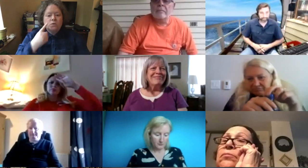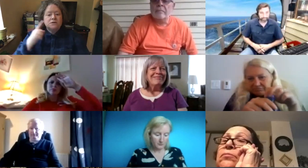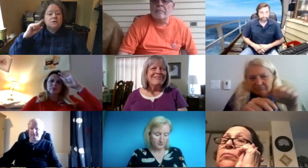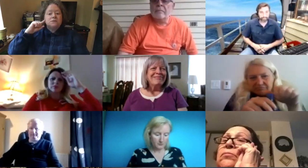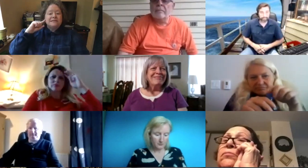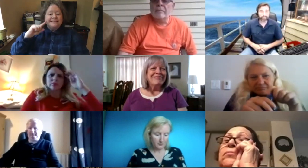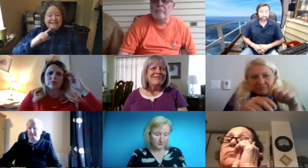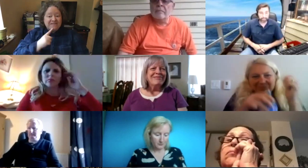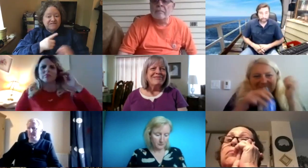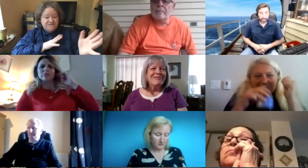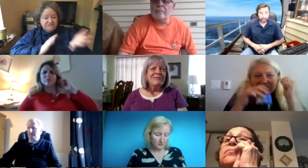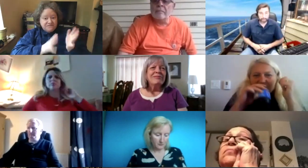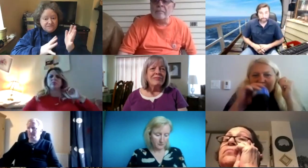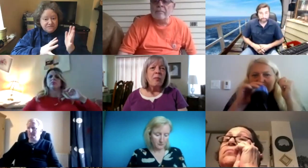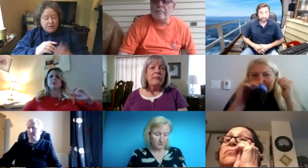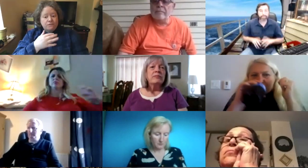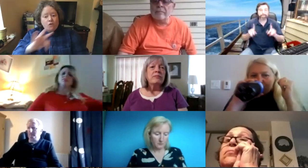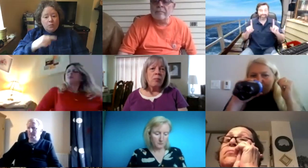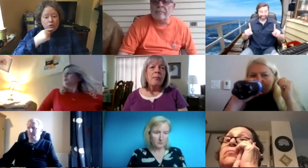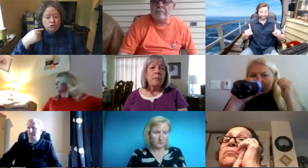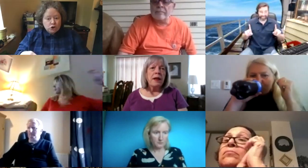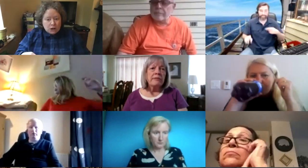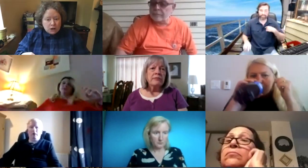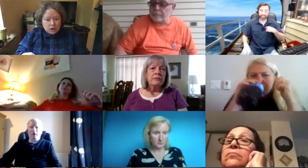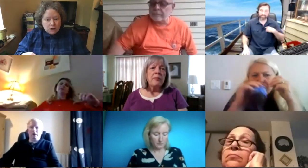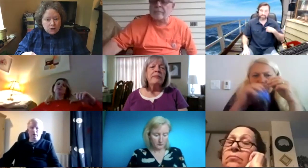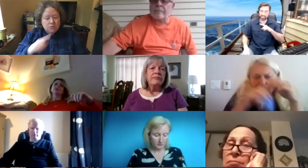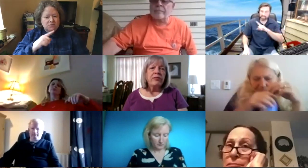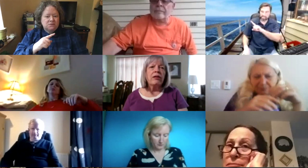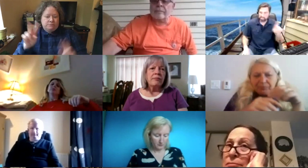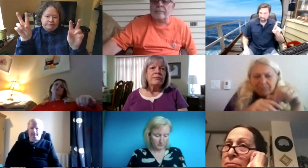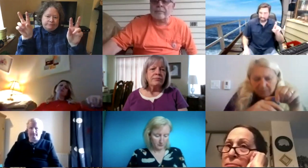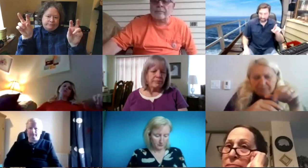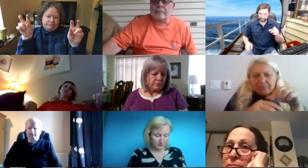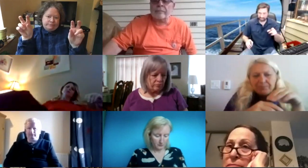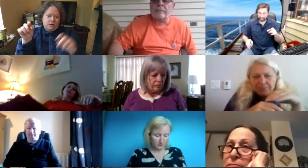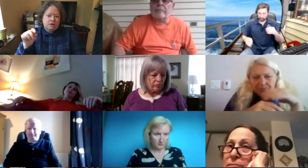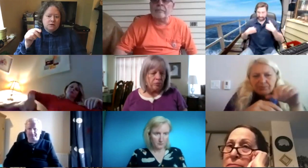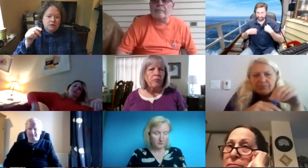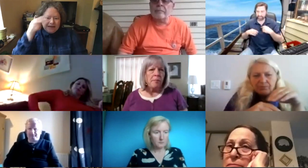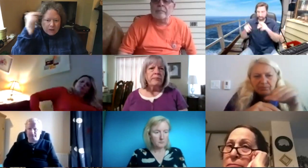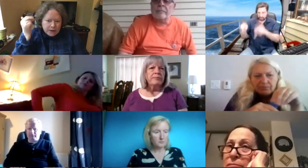So to ask you, so you got a deaf sign language user from Russia,